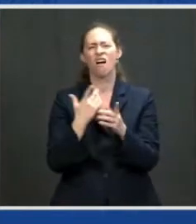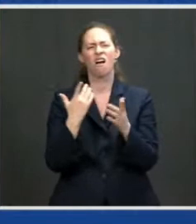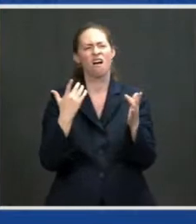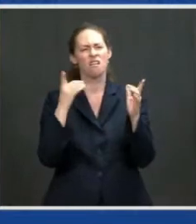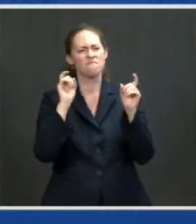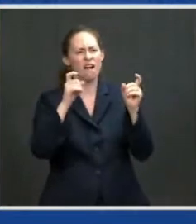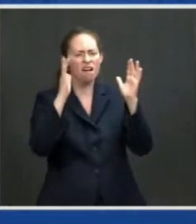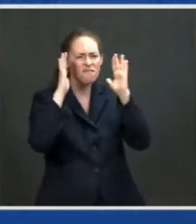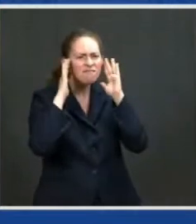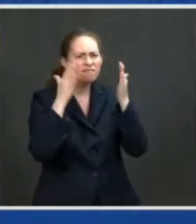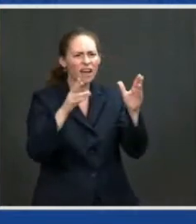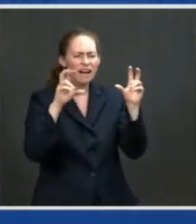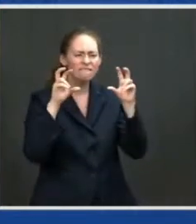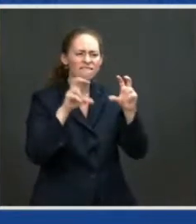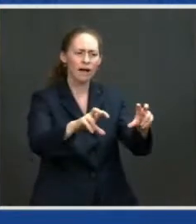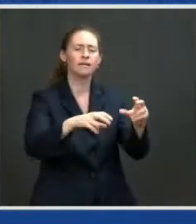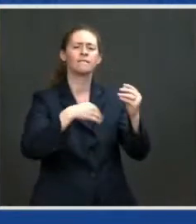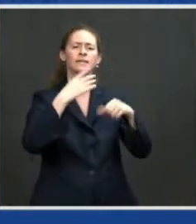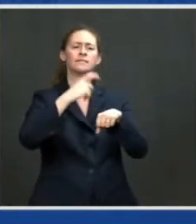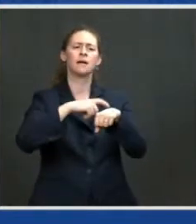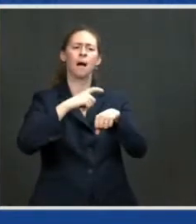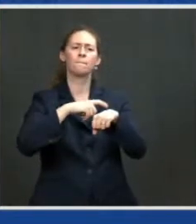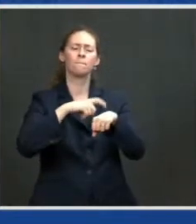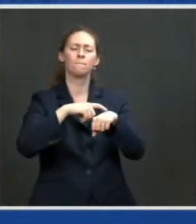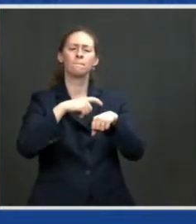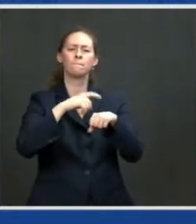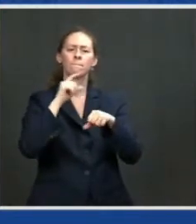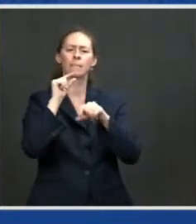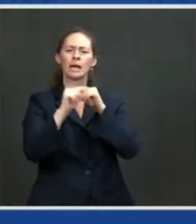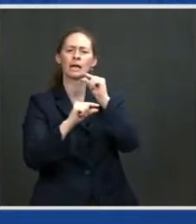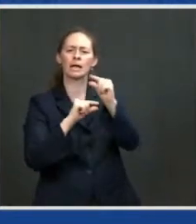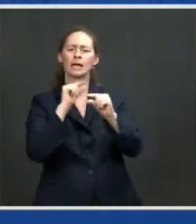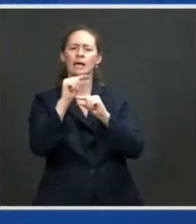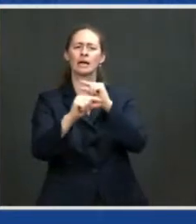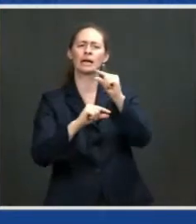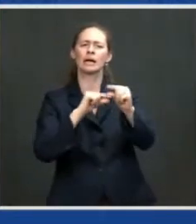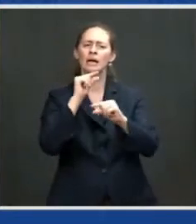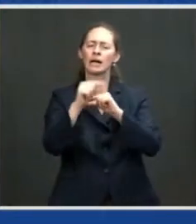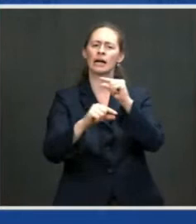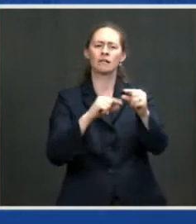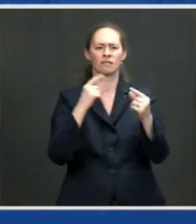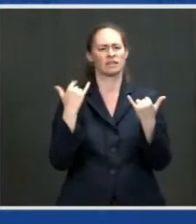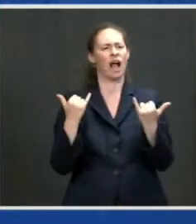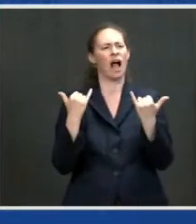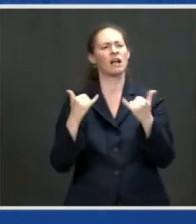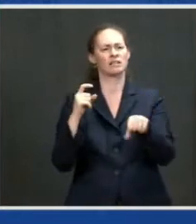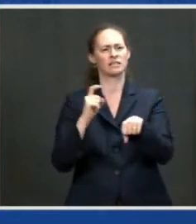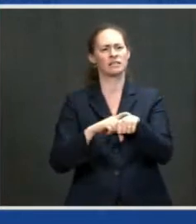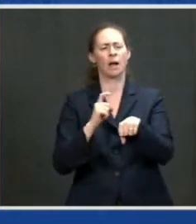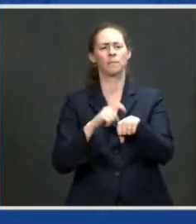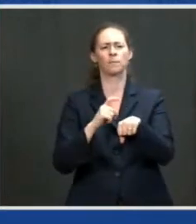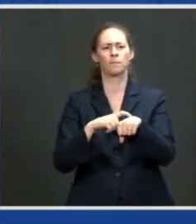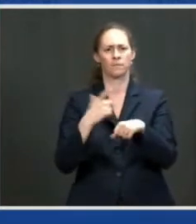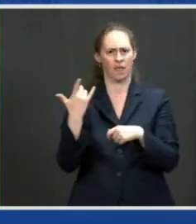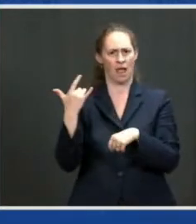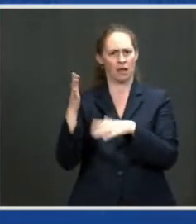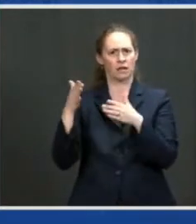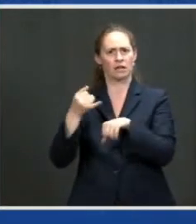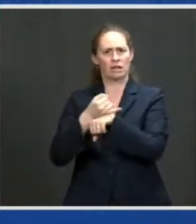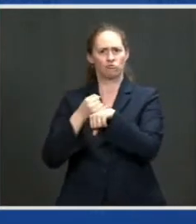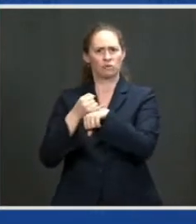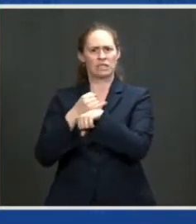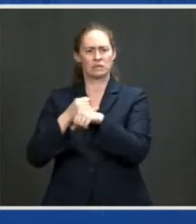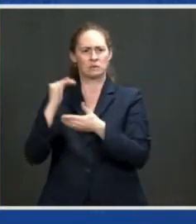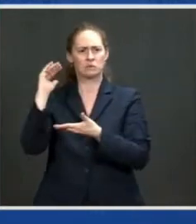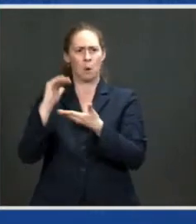so we limit the price pressure. This is the right time to invest when we have historically low interest rates. Investing now with a